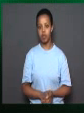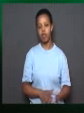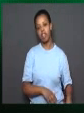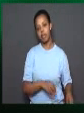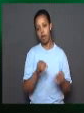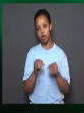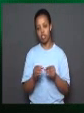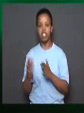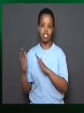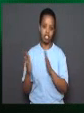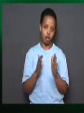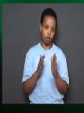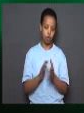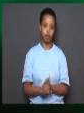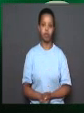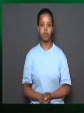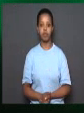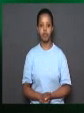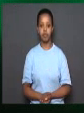Students, let's get ready.